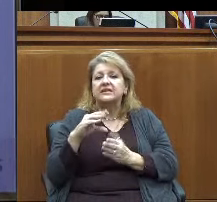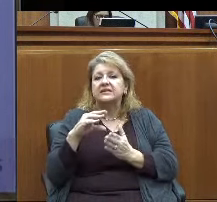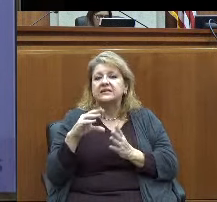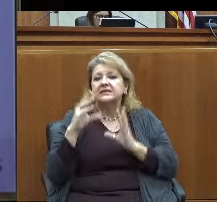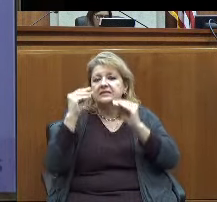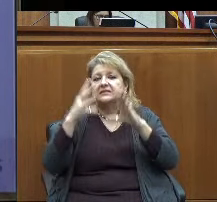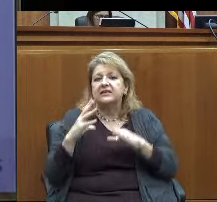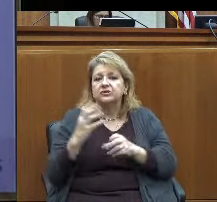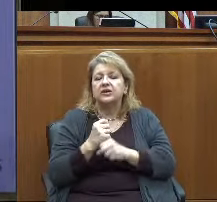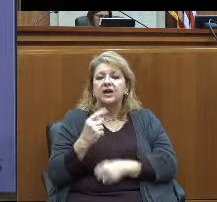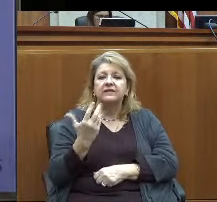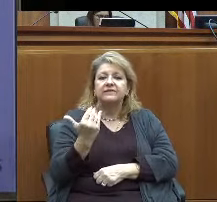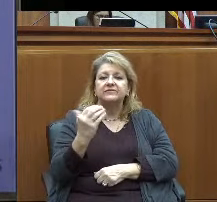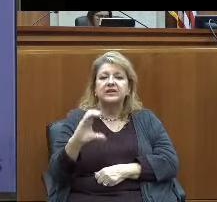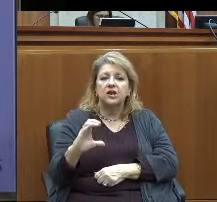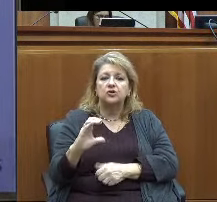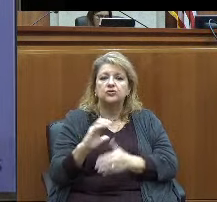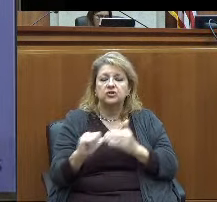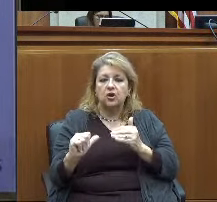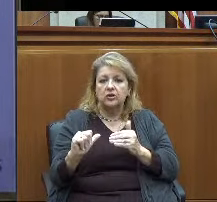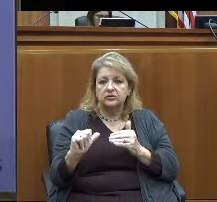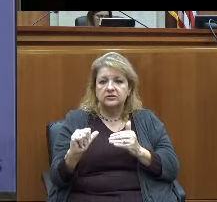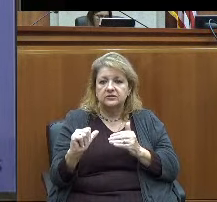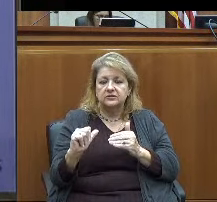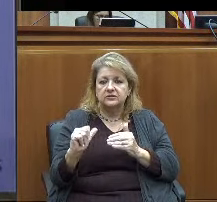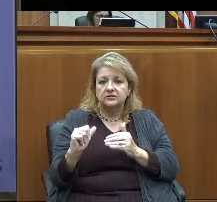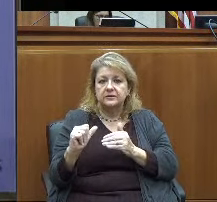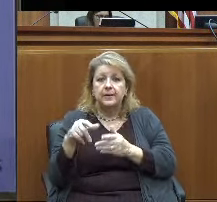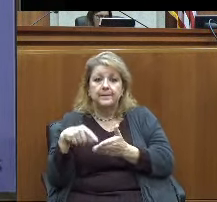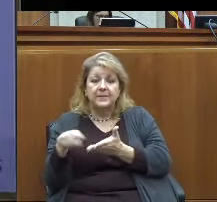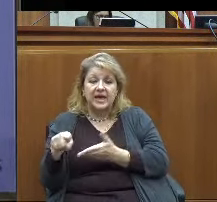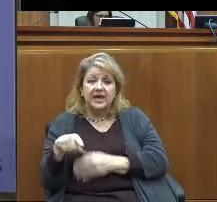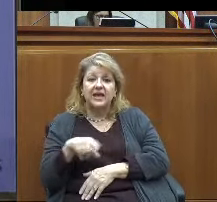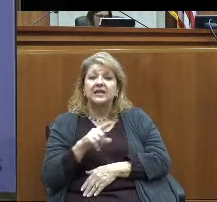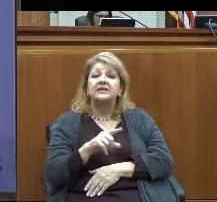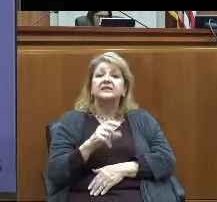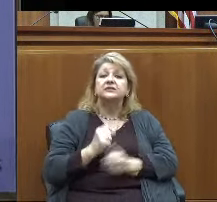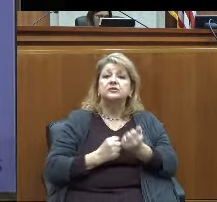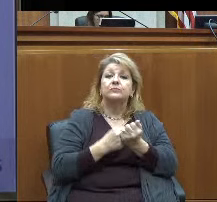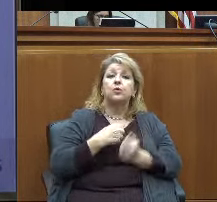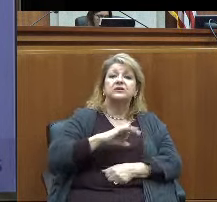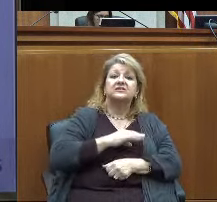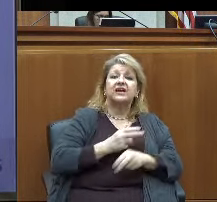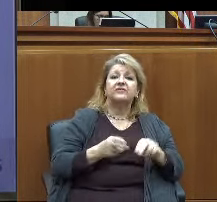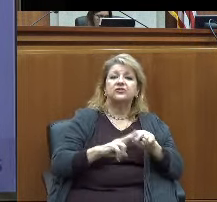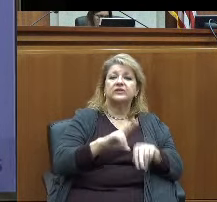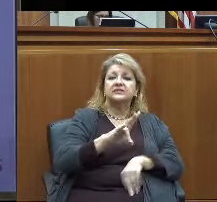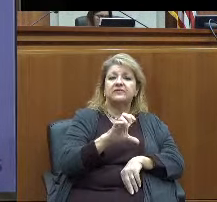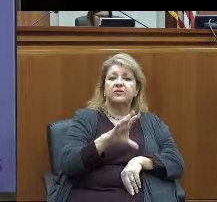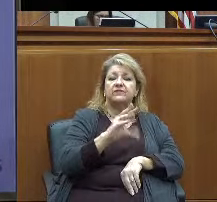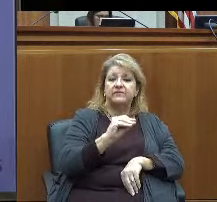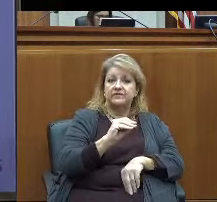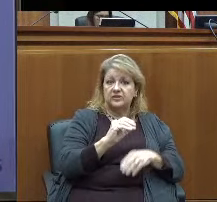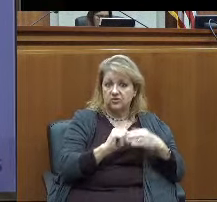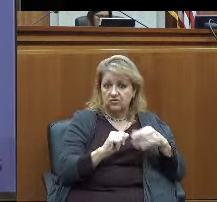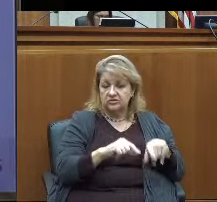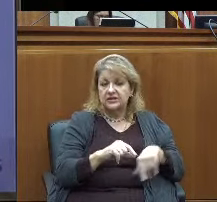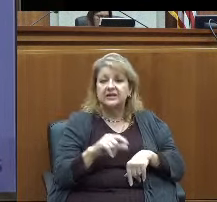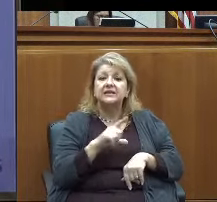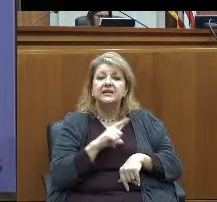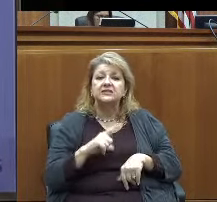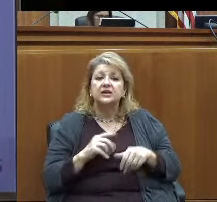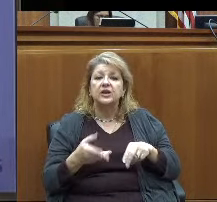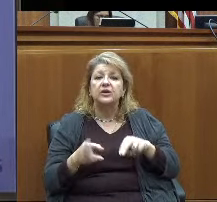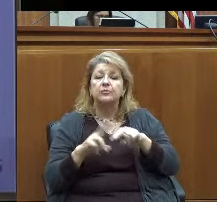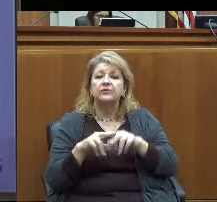a $1,500 pay increase and support staff received a $750 pay increase. The legislature also improved